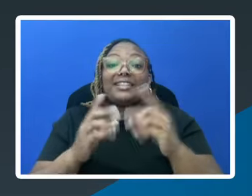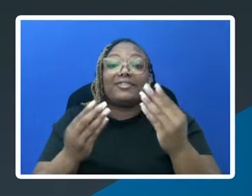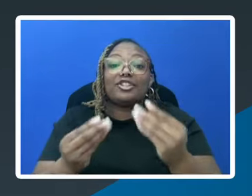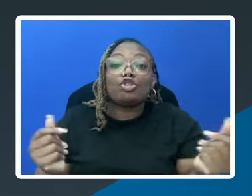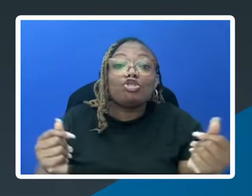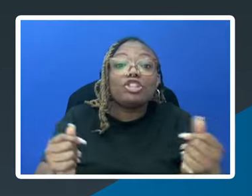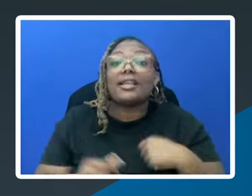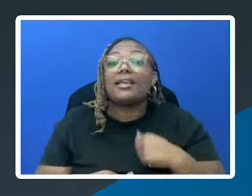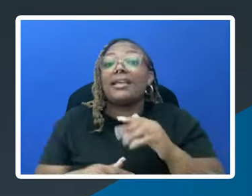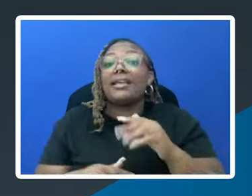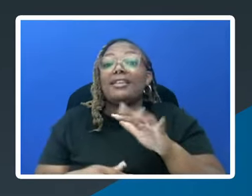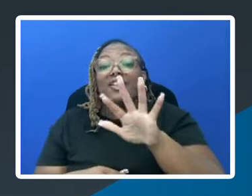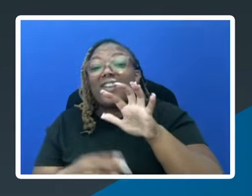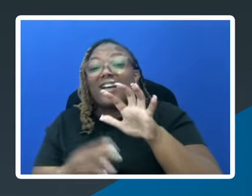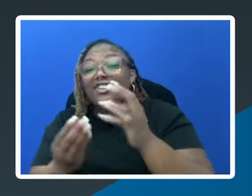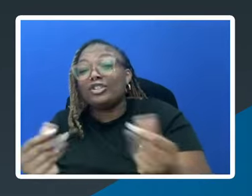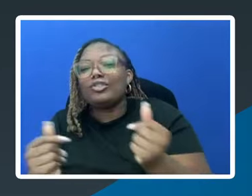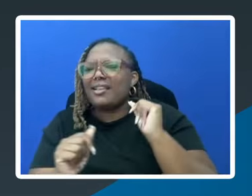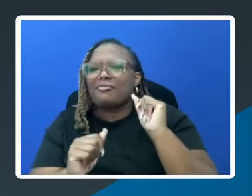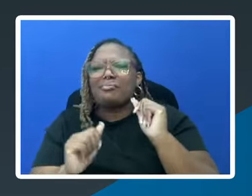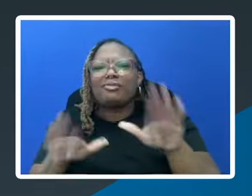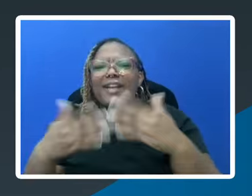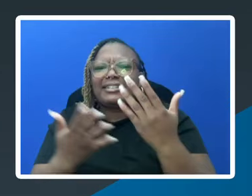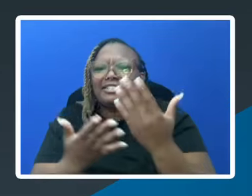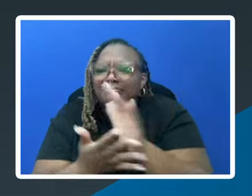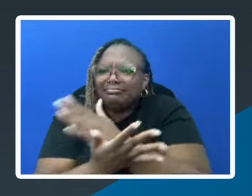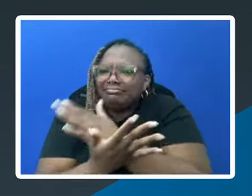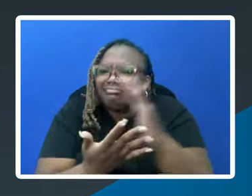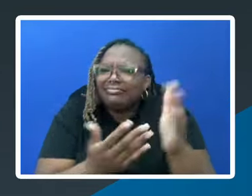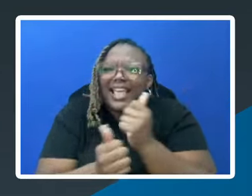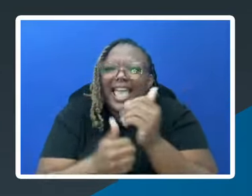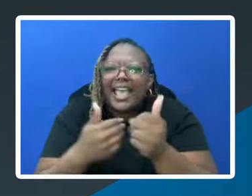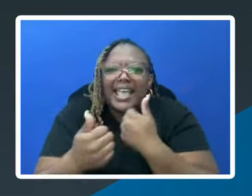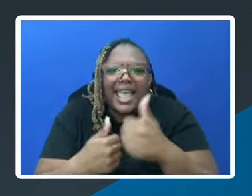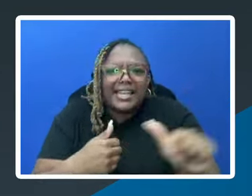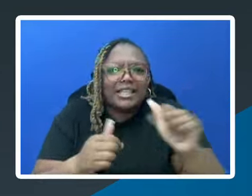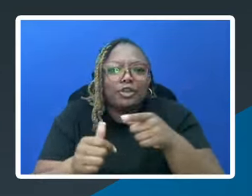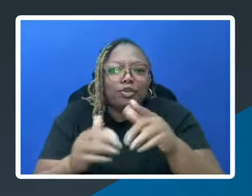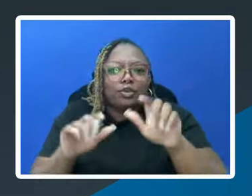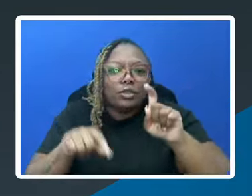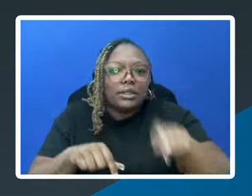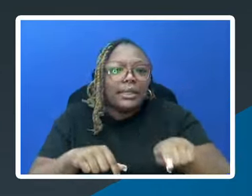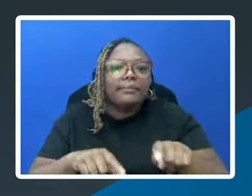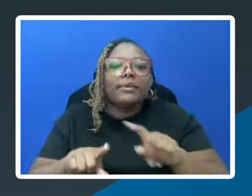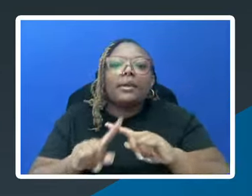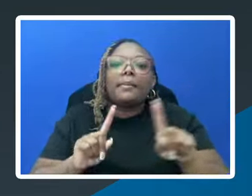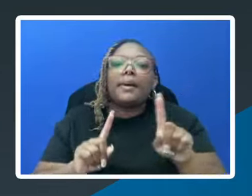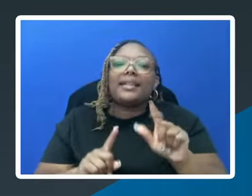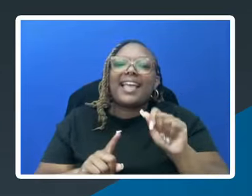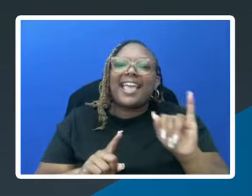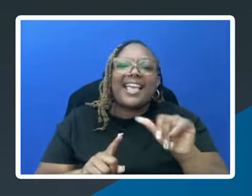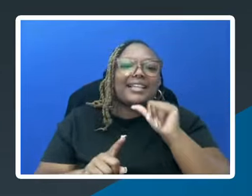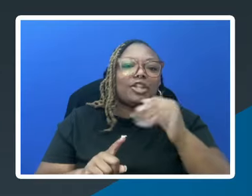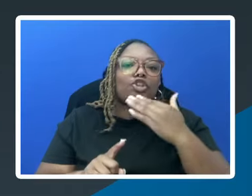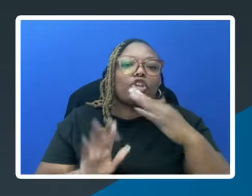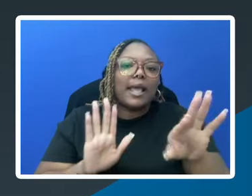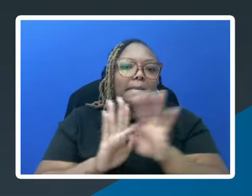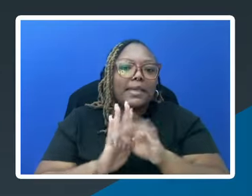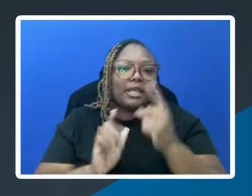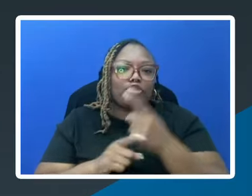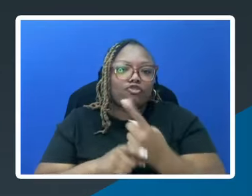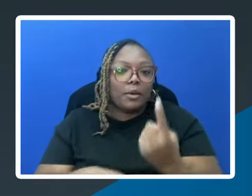you 500. But it also turns out that AI isn't great at choosing the right one. And so if AI can